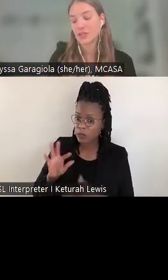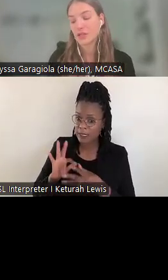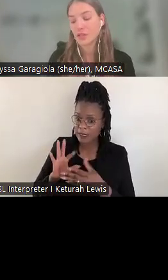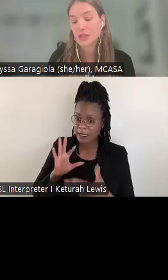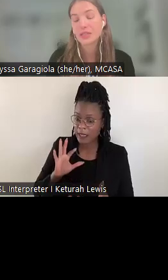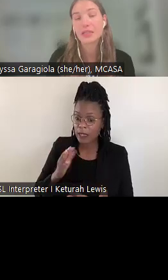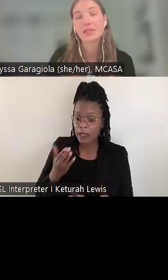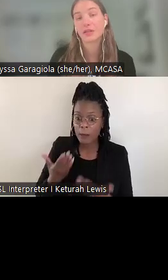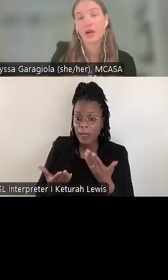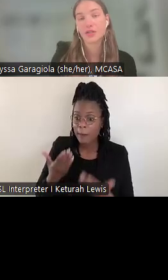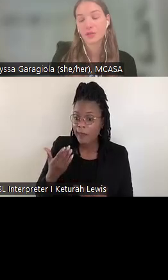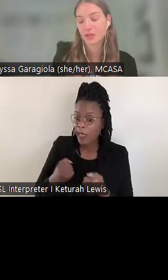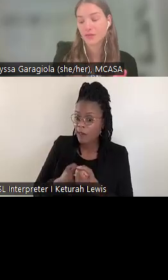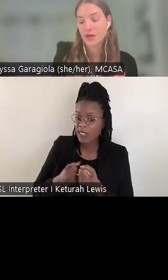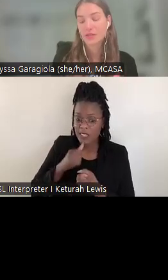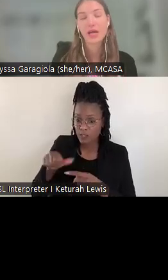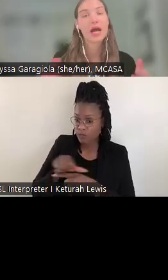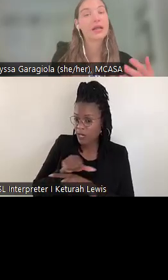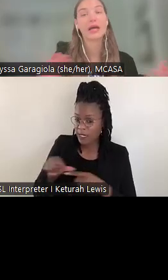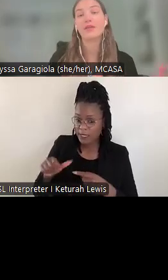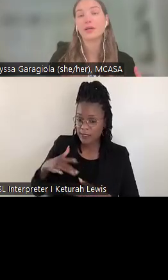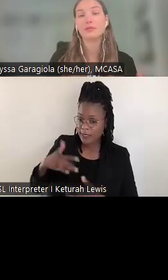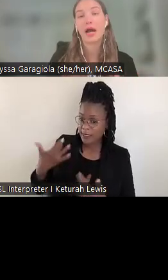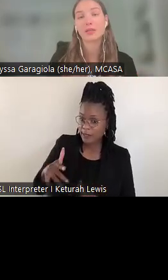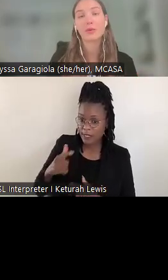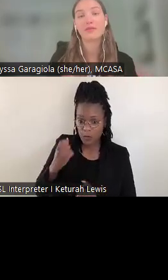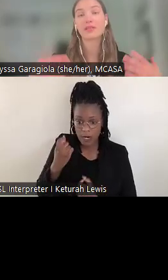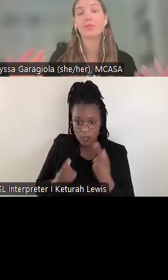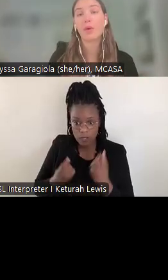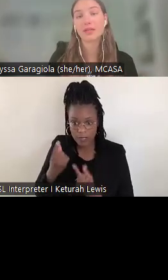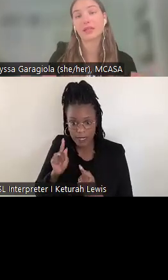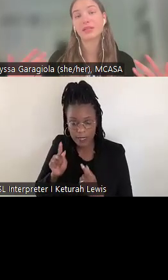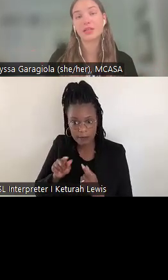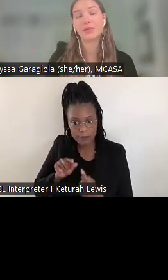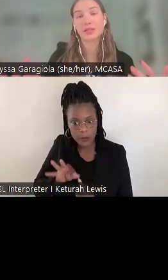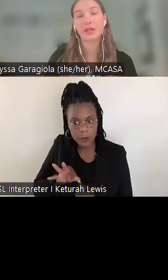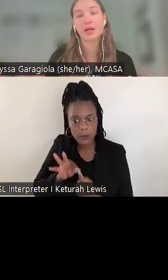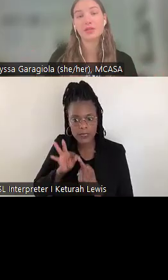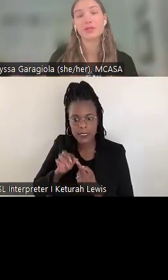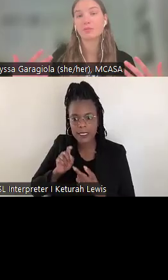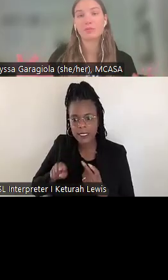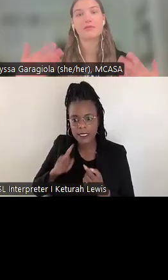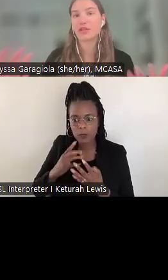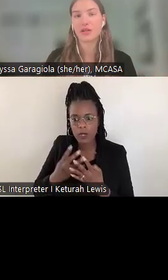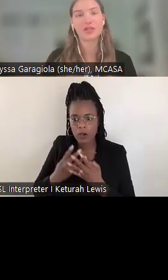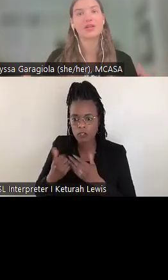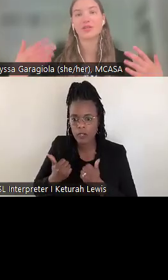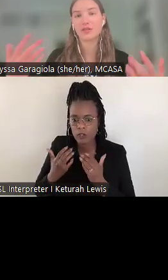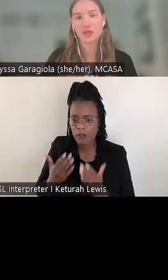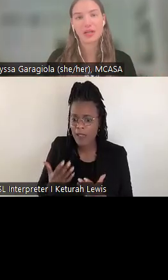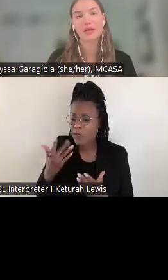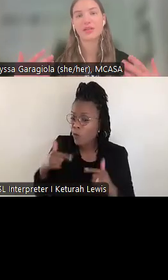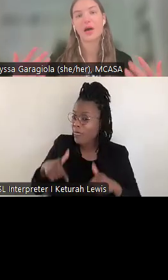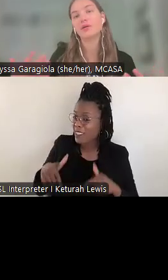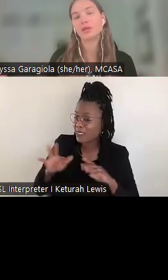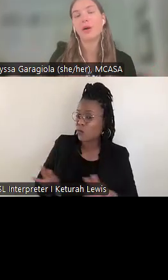or understand the unique needs of incarcerated survivors. And again, that goes back to the point of it's important to continuously do this professional education,